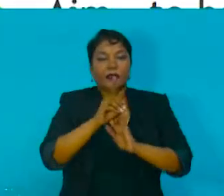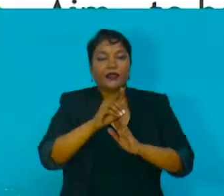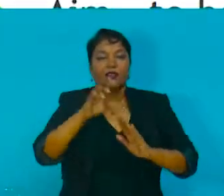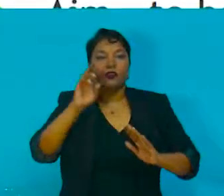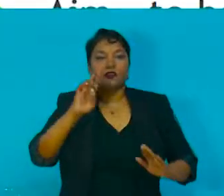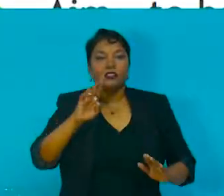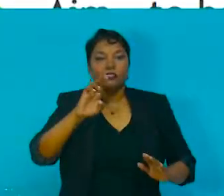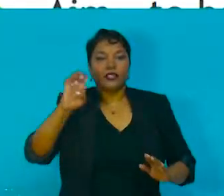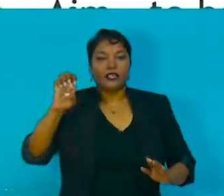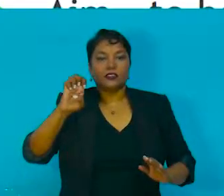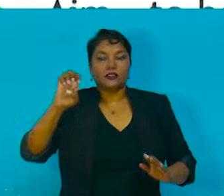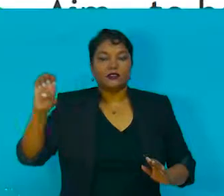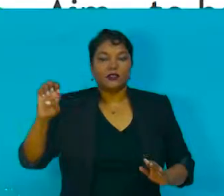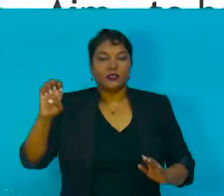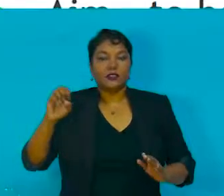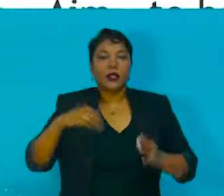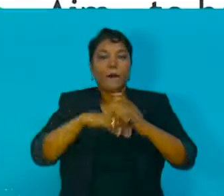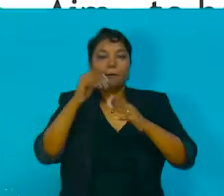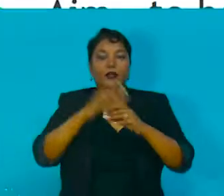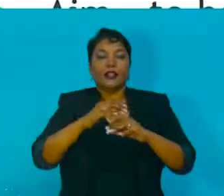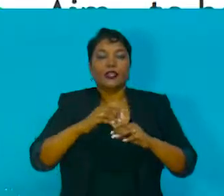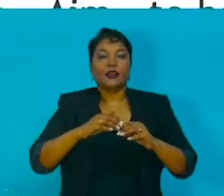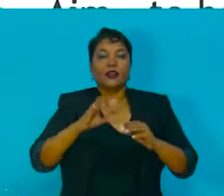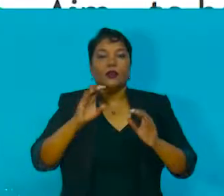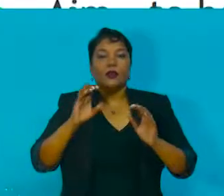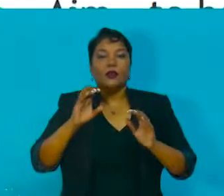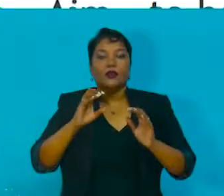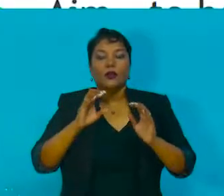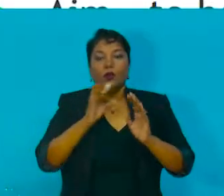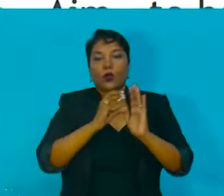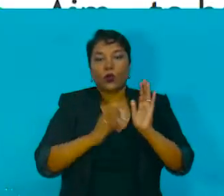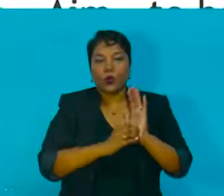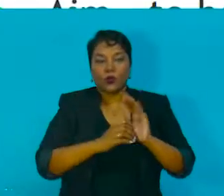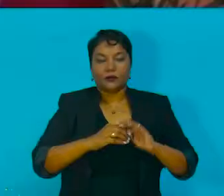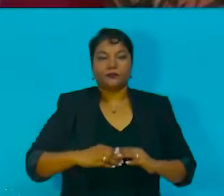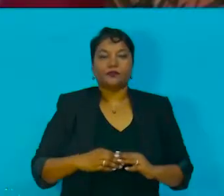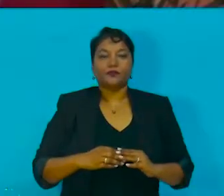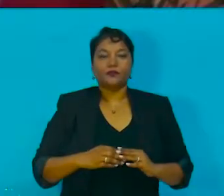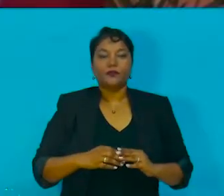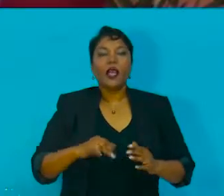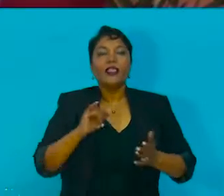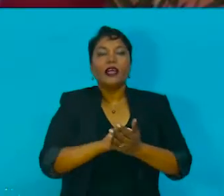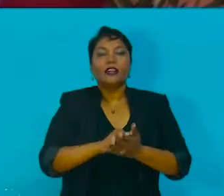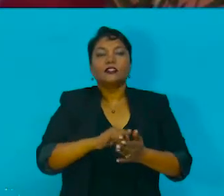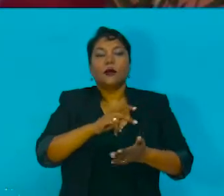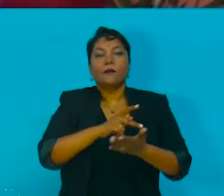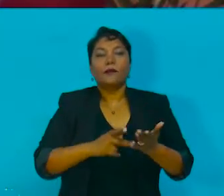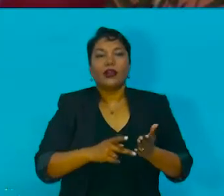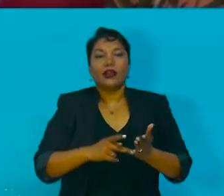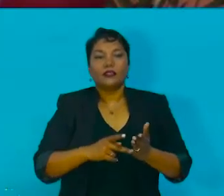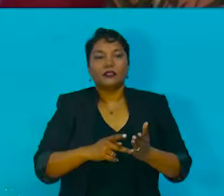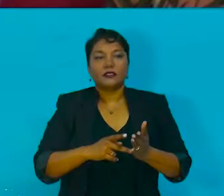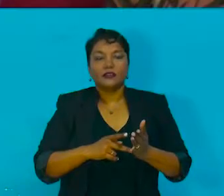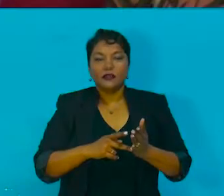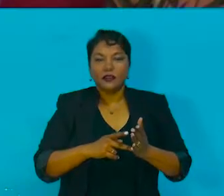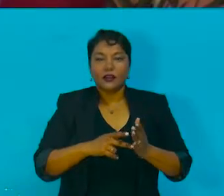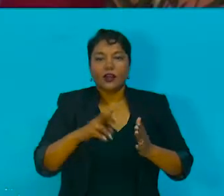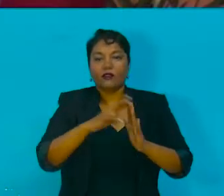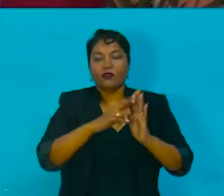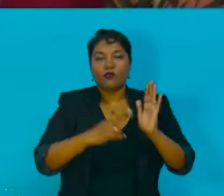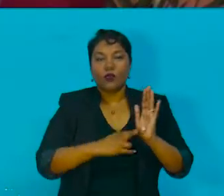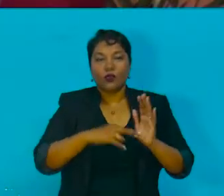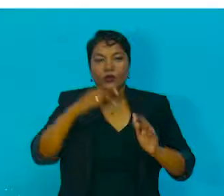Code. This also forms part of CARICOM Quoted Energy Ministers meeting as